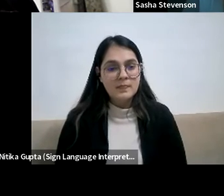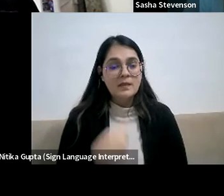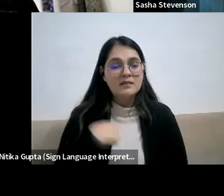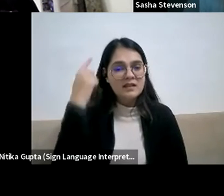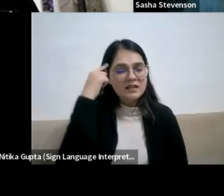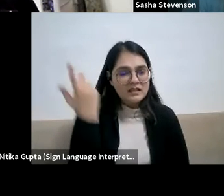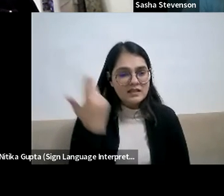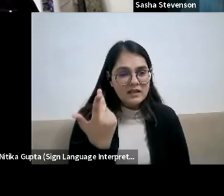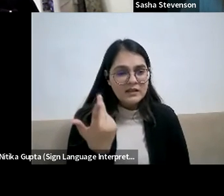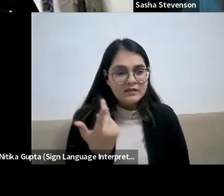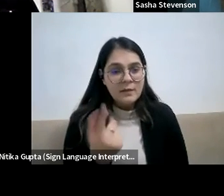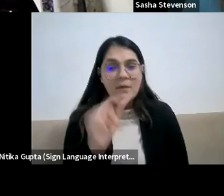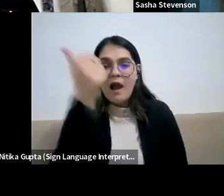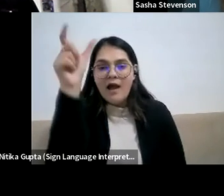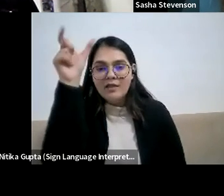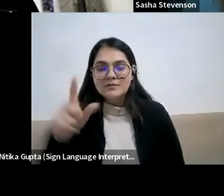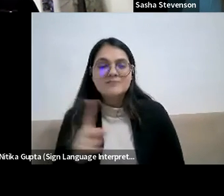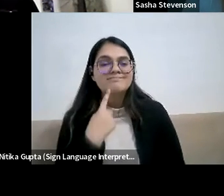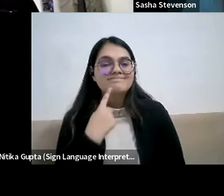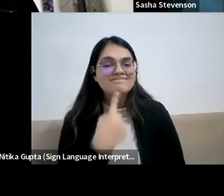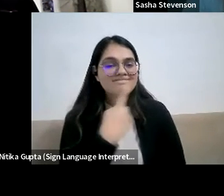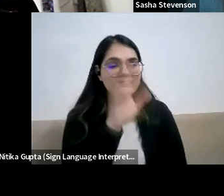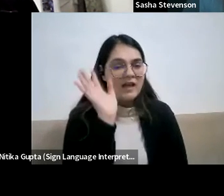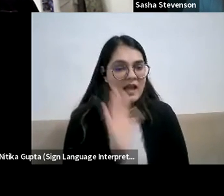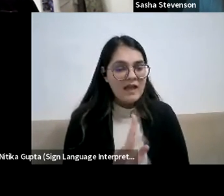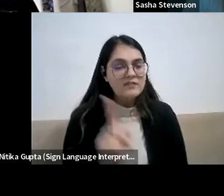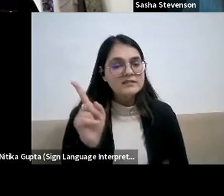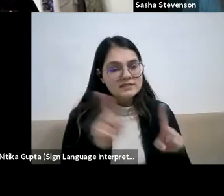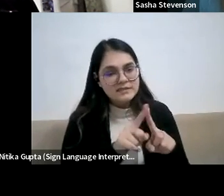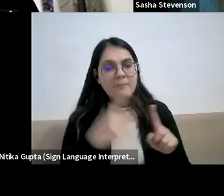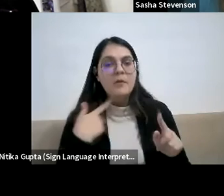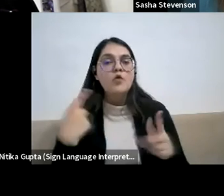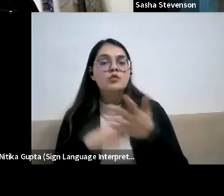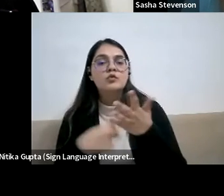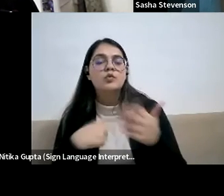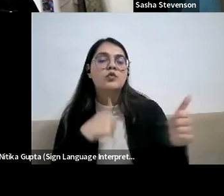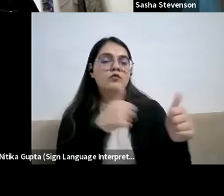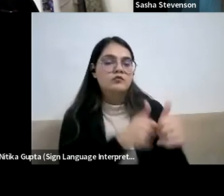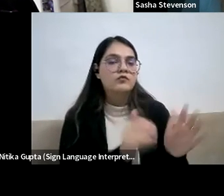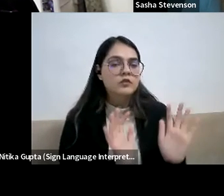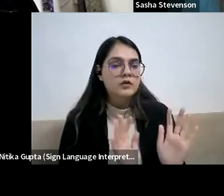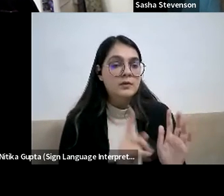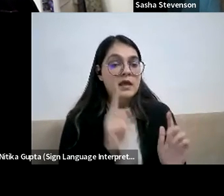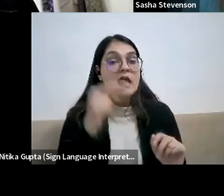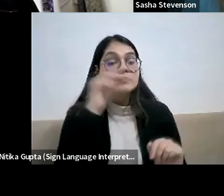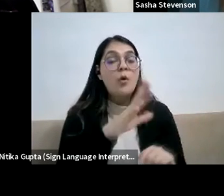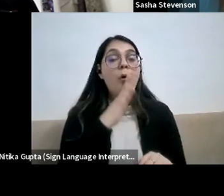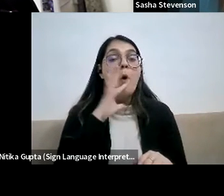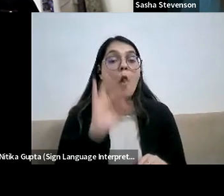things that the other speakers have said apply here as well. You know, there's a real need